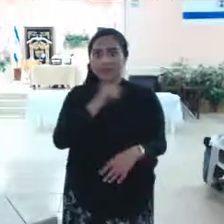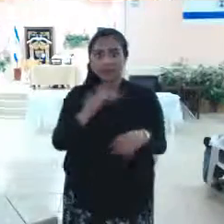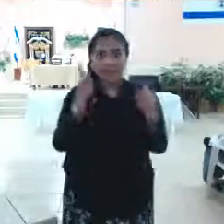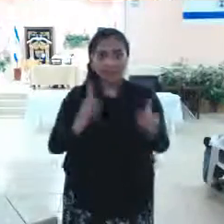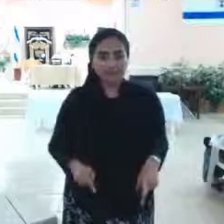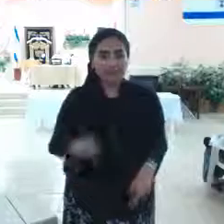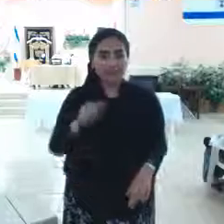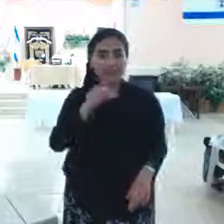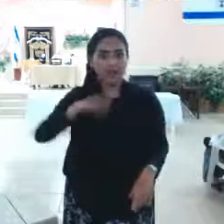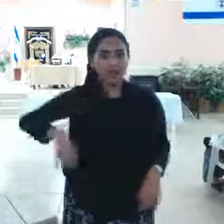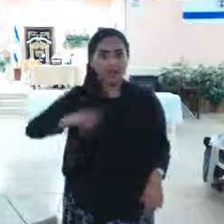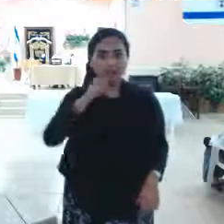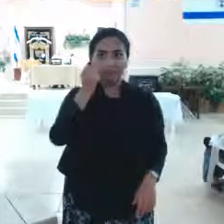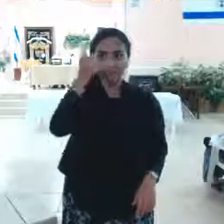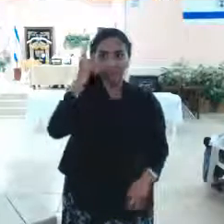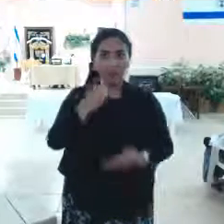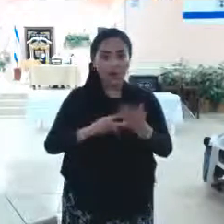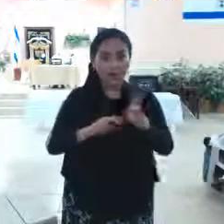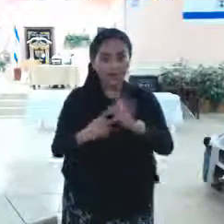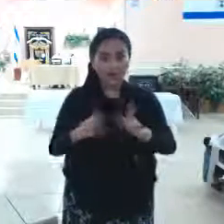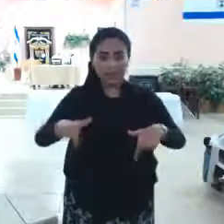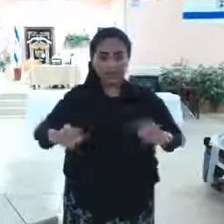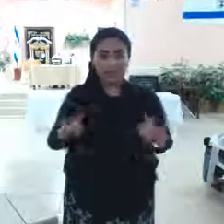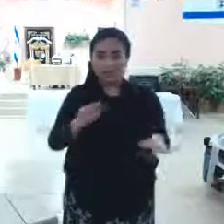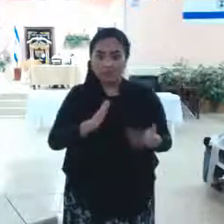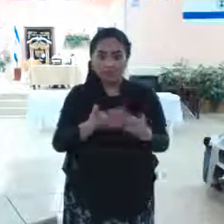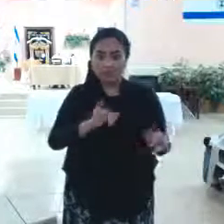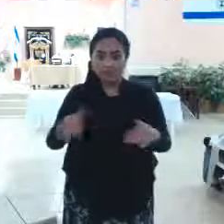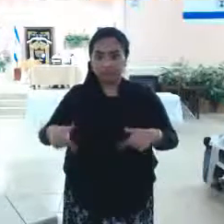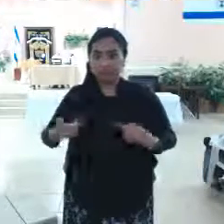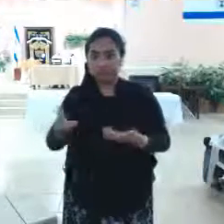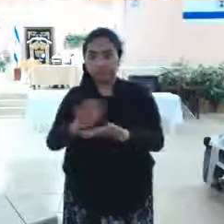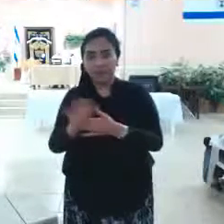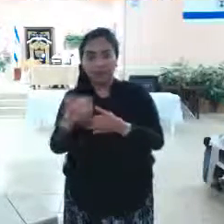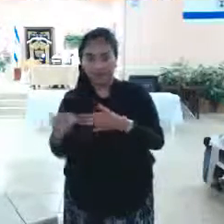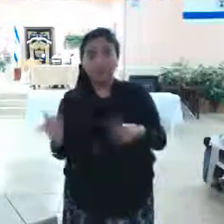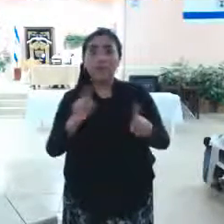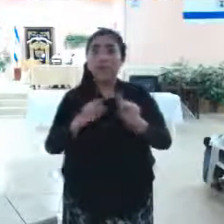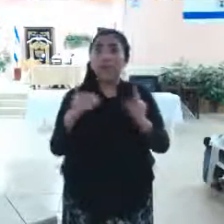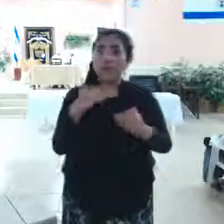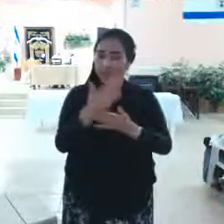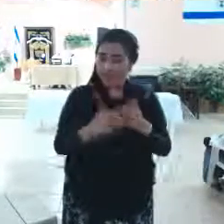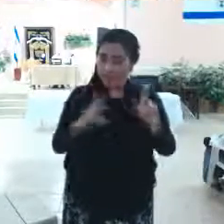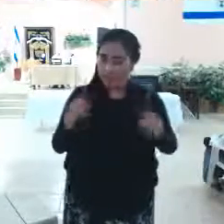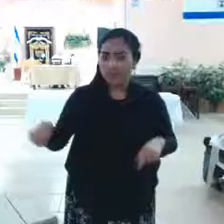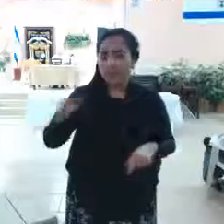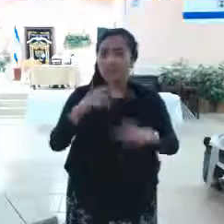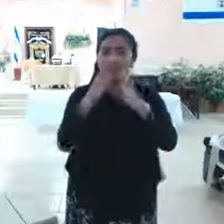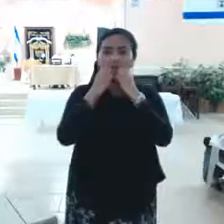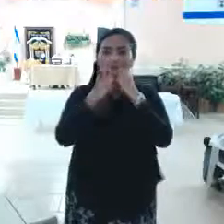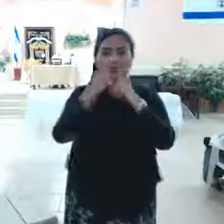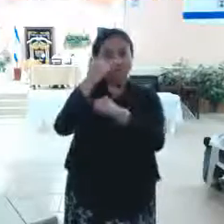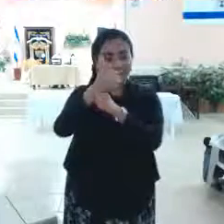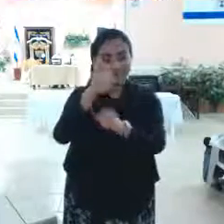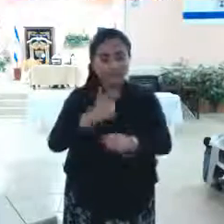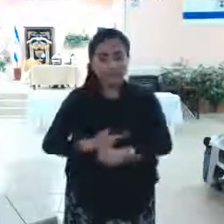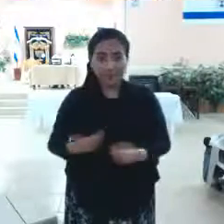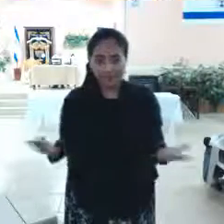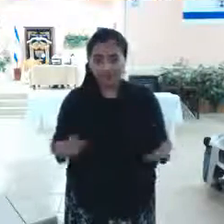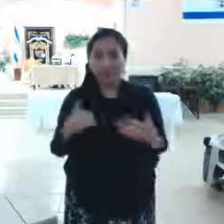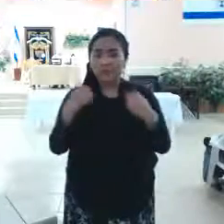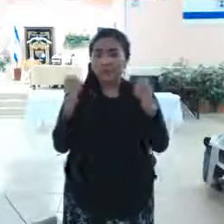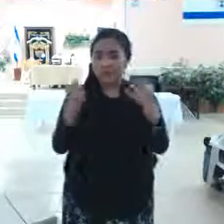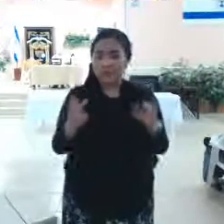to their Facebook, that is a hypocrite. They haven't understood what it is to live as unleavened bread. But there are people that are so